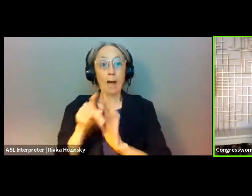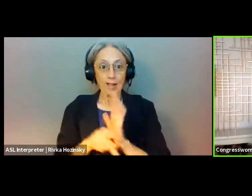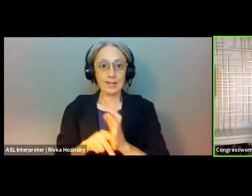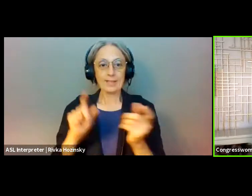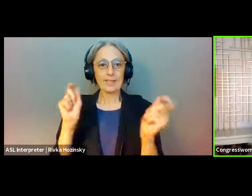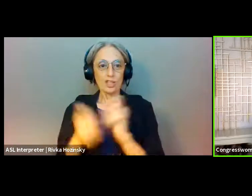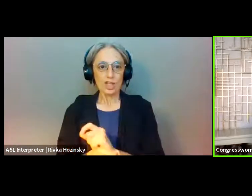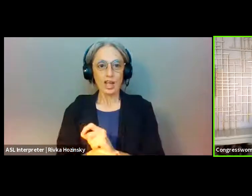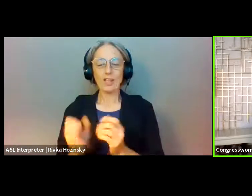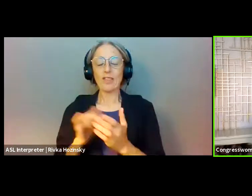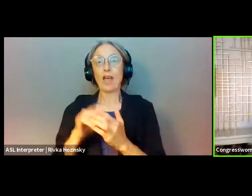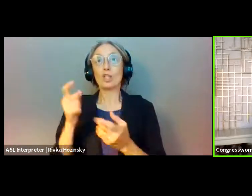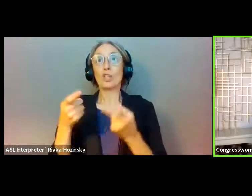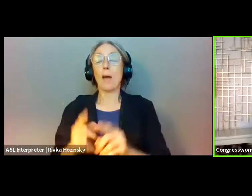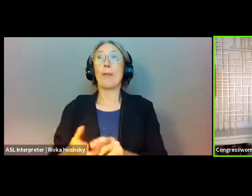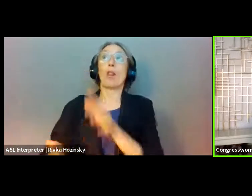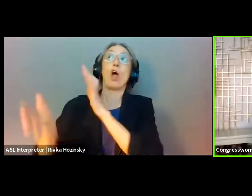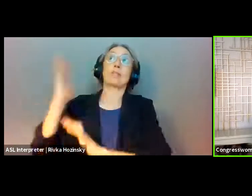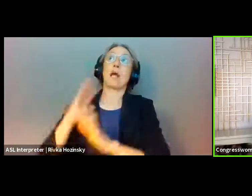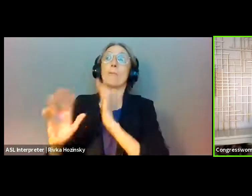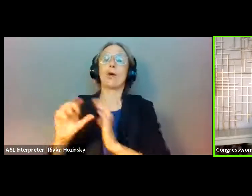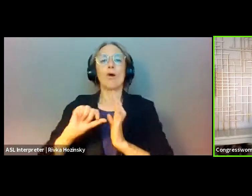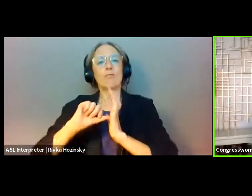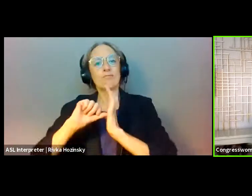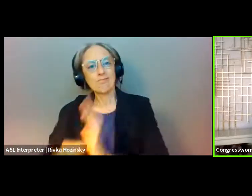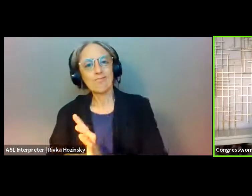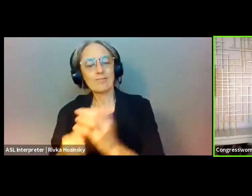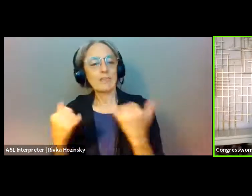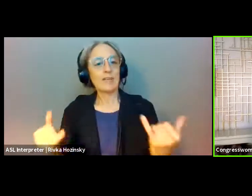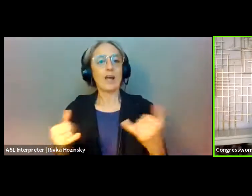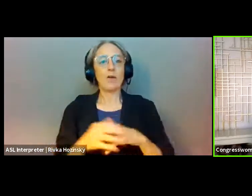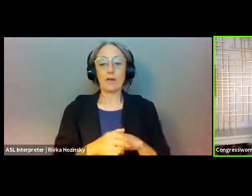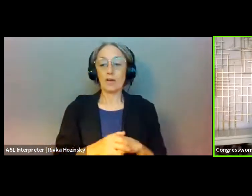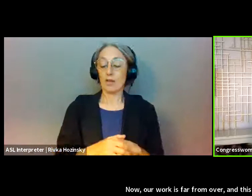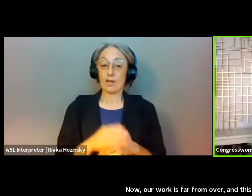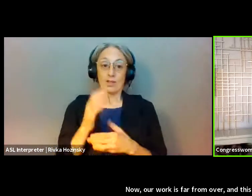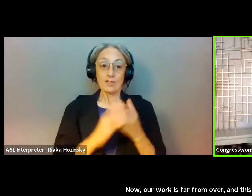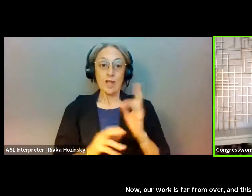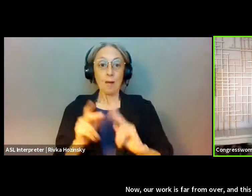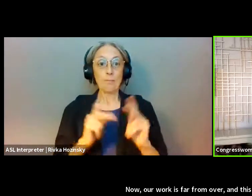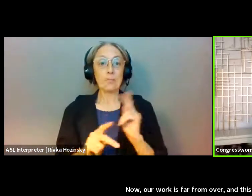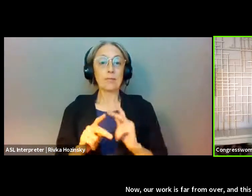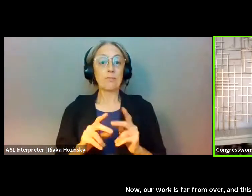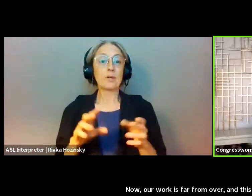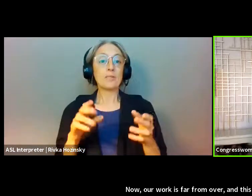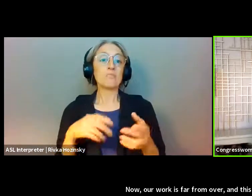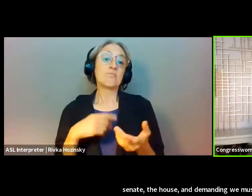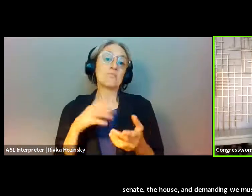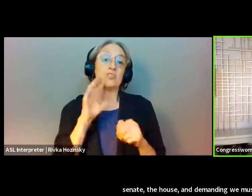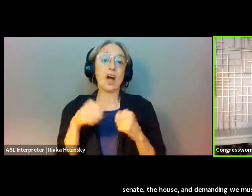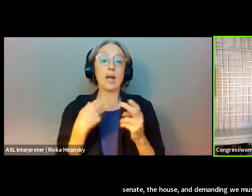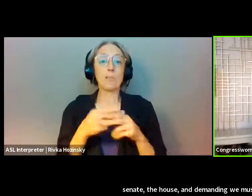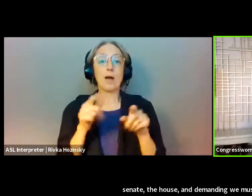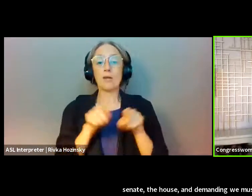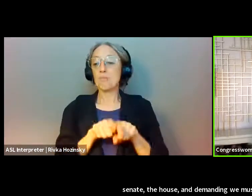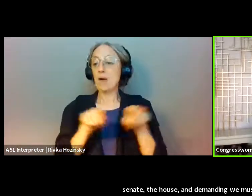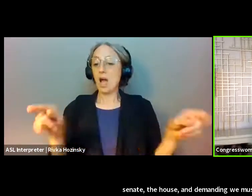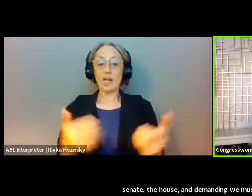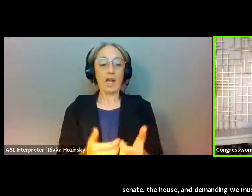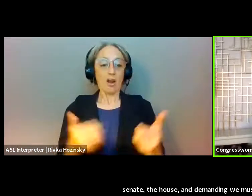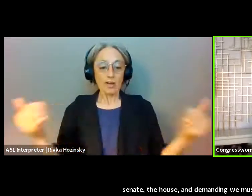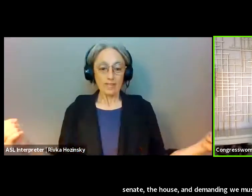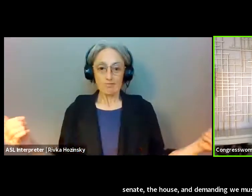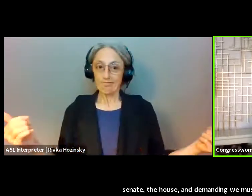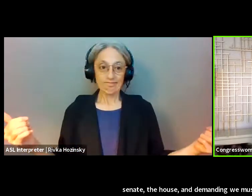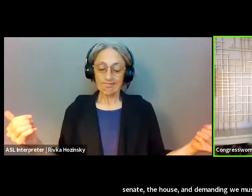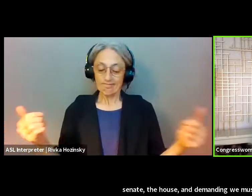change. I reject the pundits' false binary choices. It's $400 billion for home and